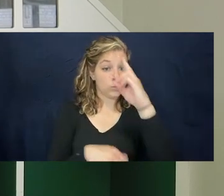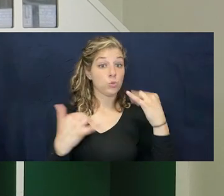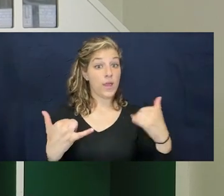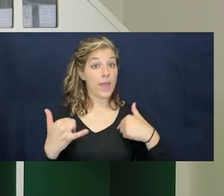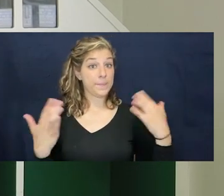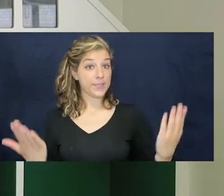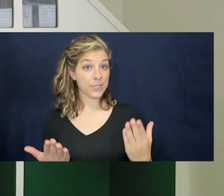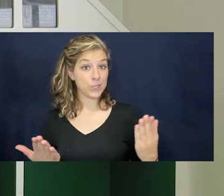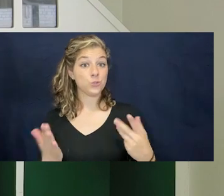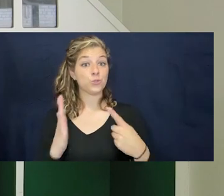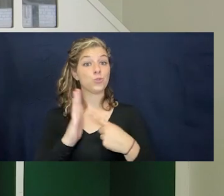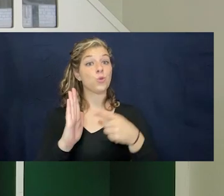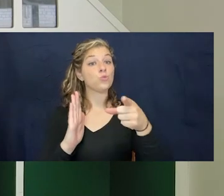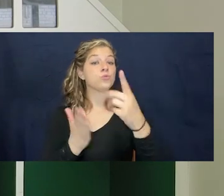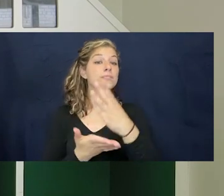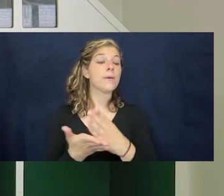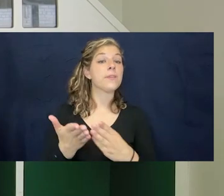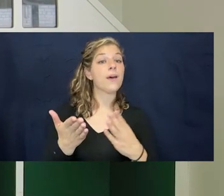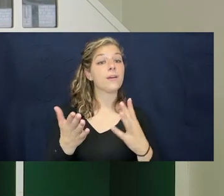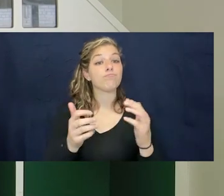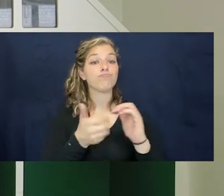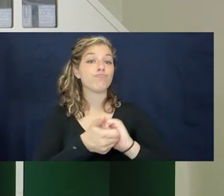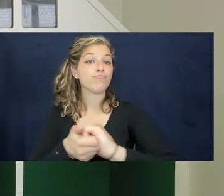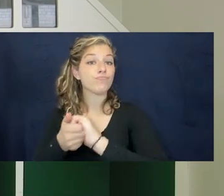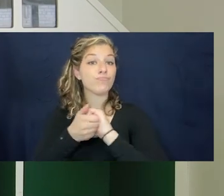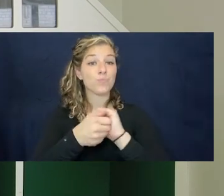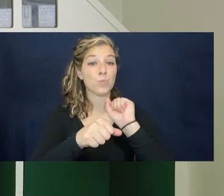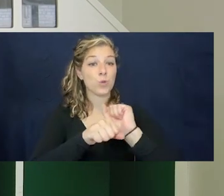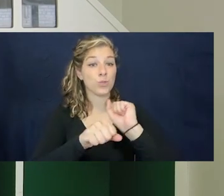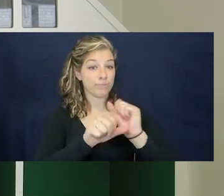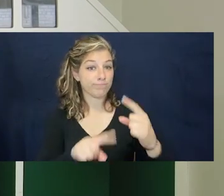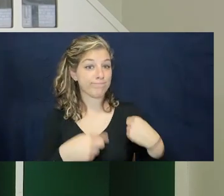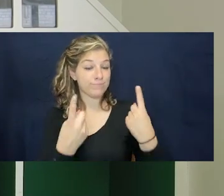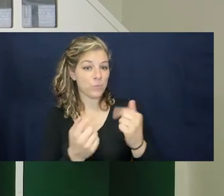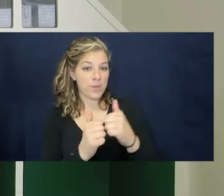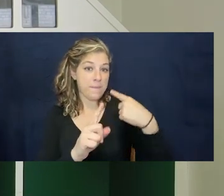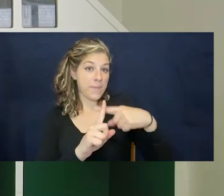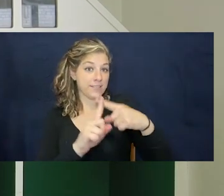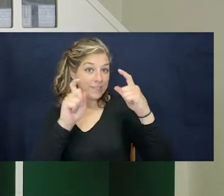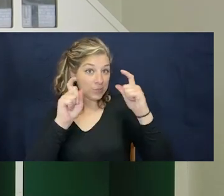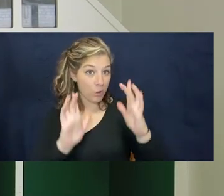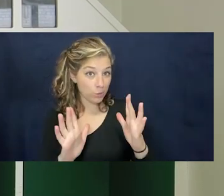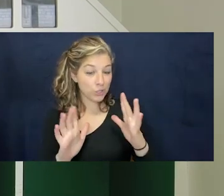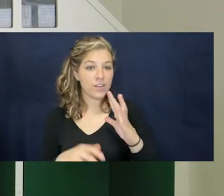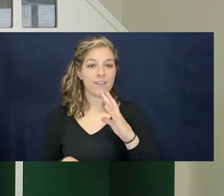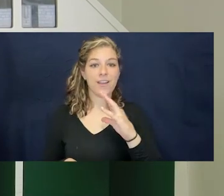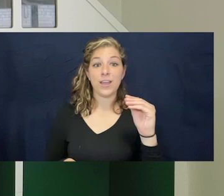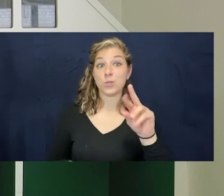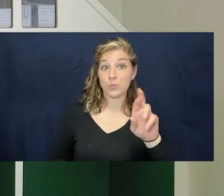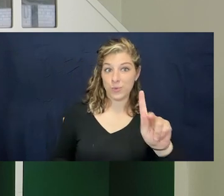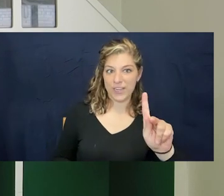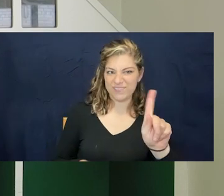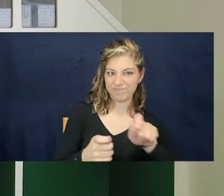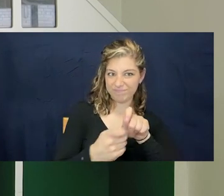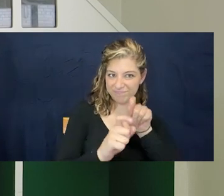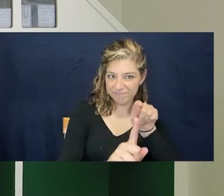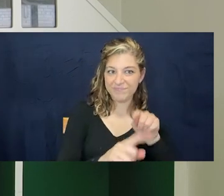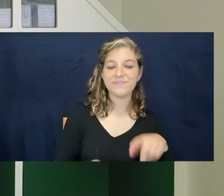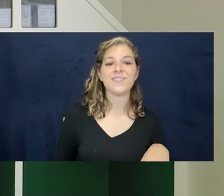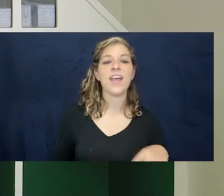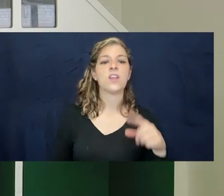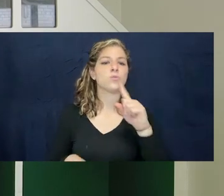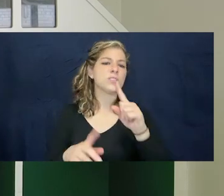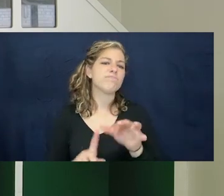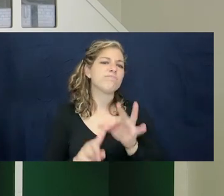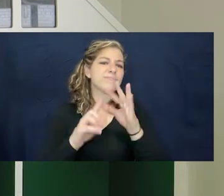at Metropolitan Hospital. Today I'm here to show you some of the collaborative work we